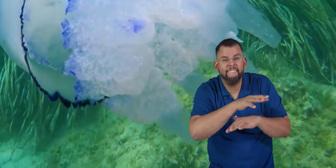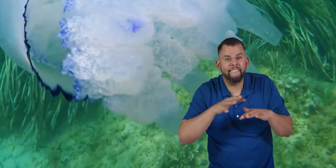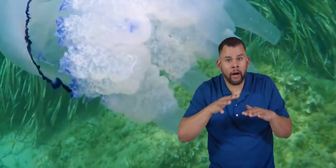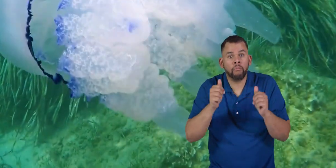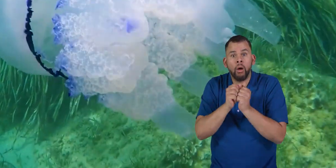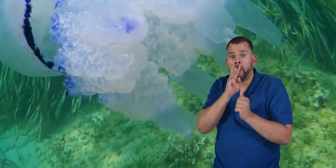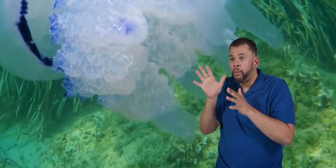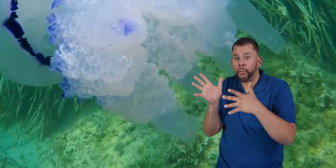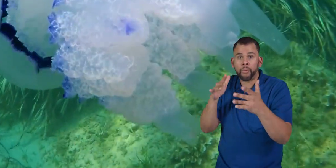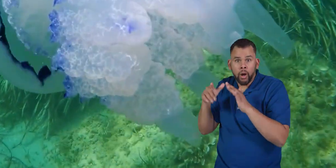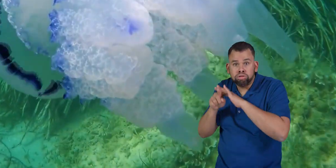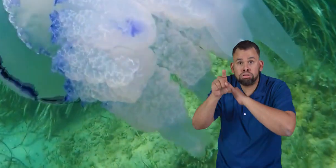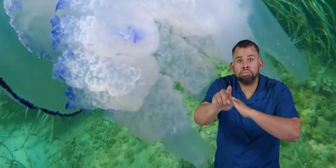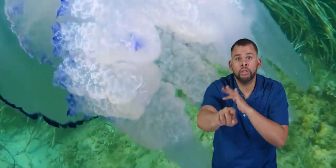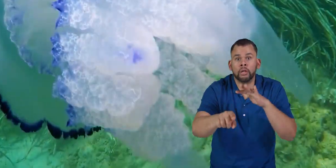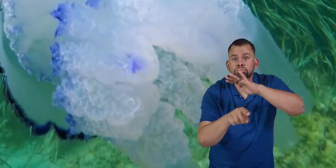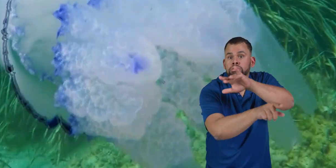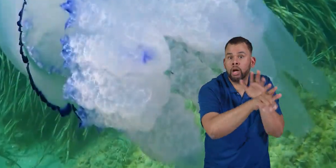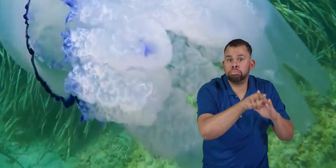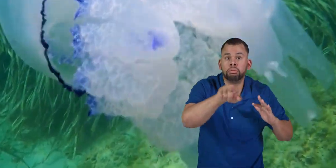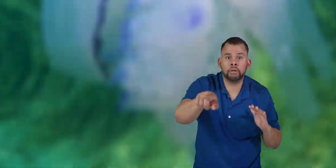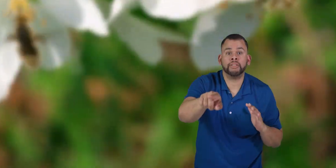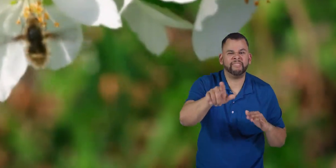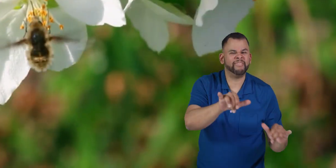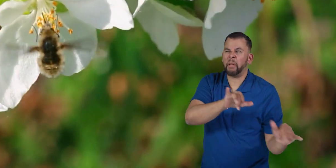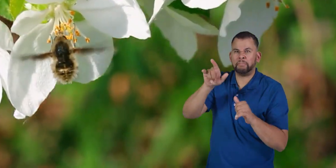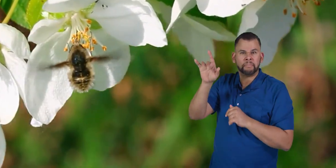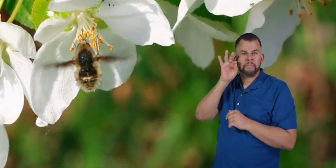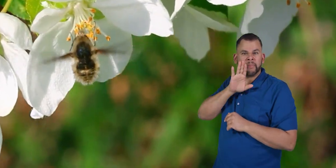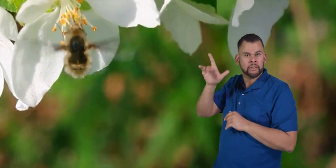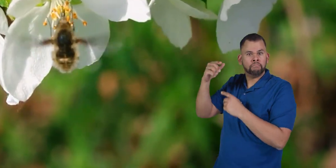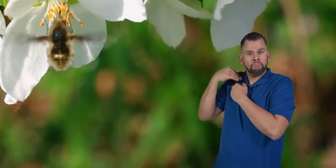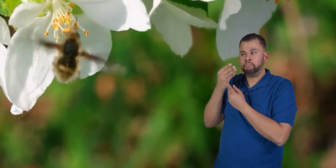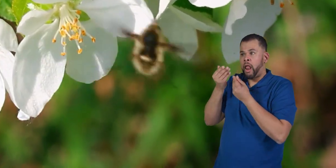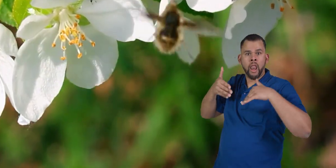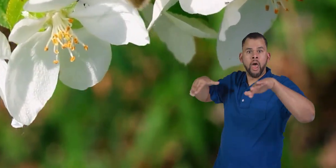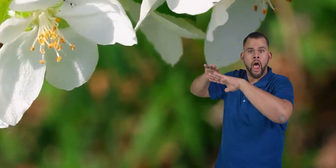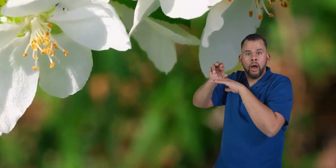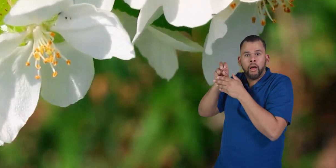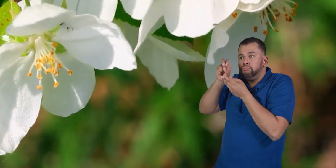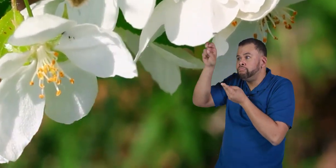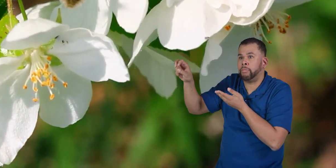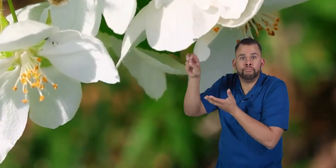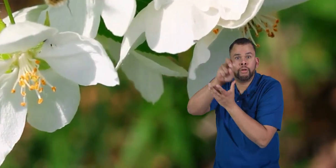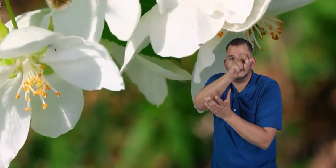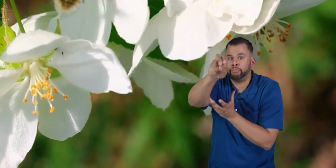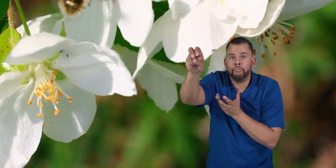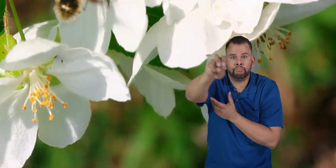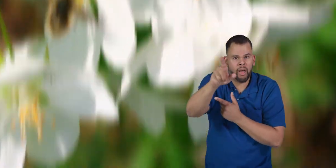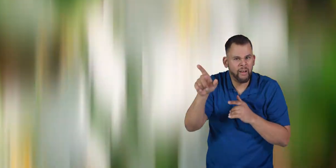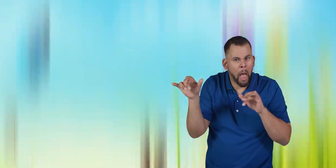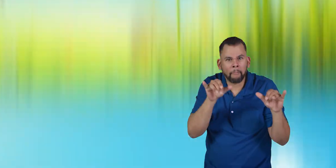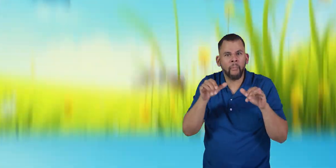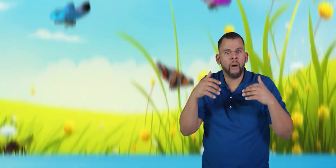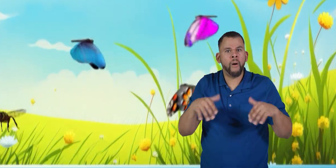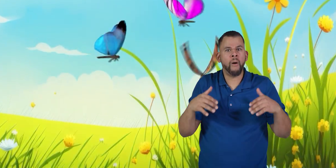when the water current might not bring the pollen to the plants this is exactly like what happens on land with bees